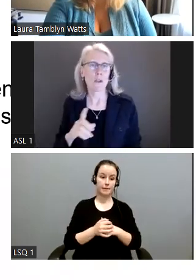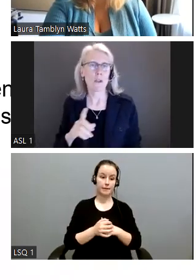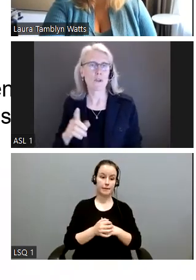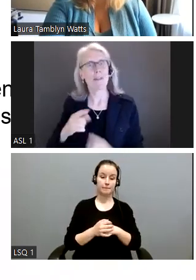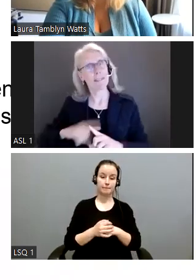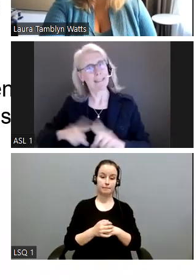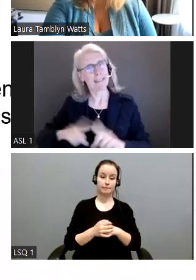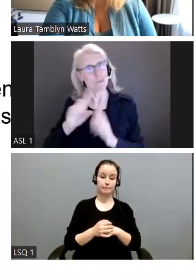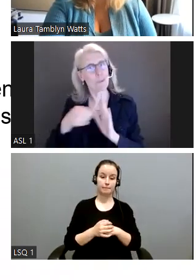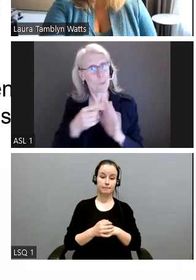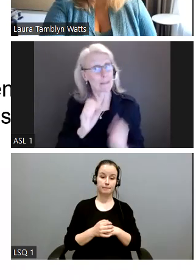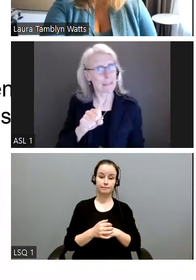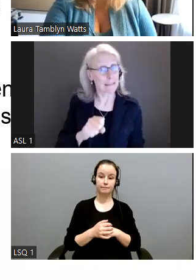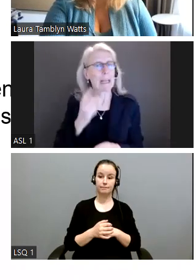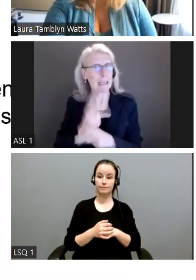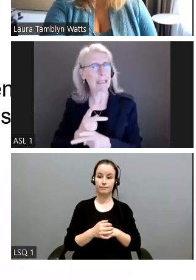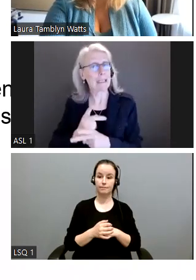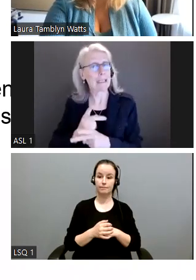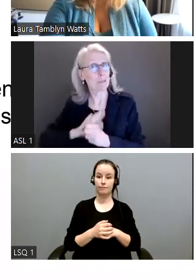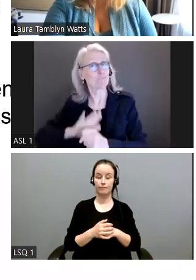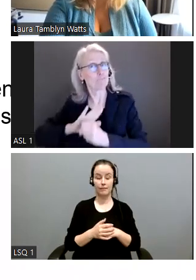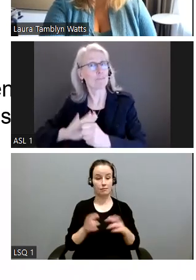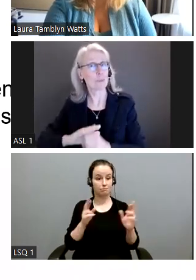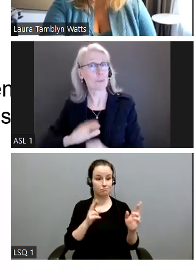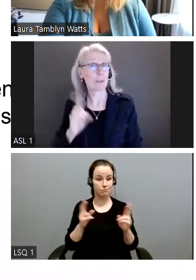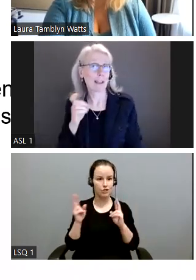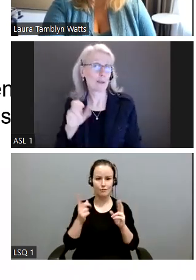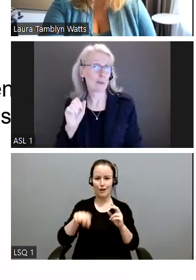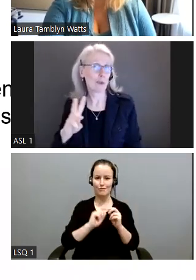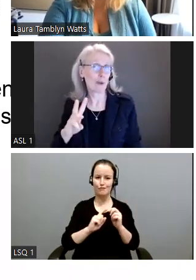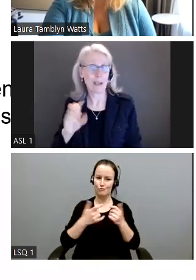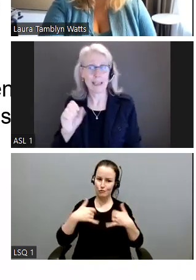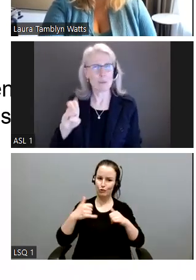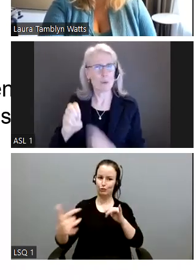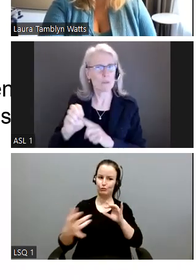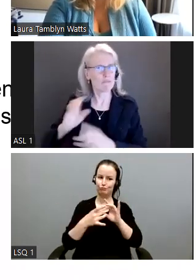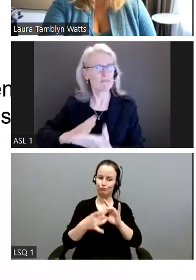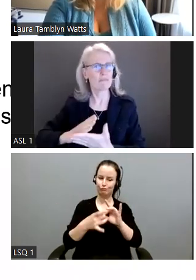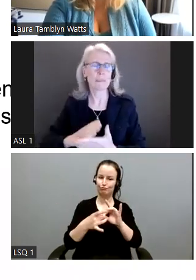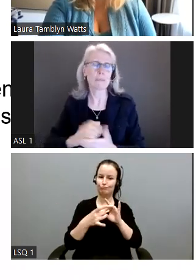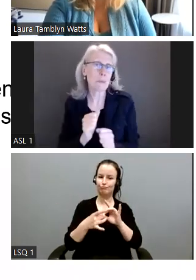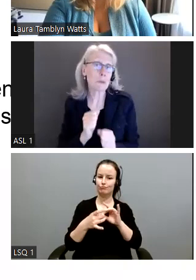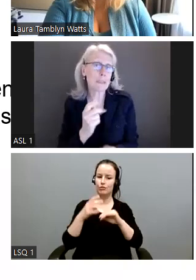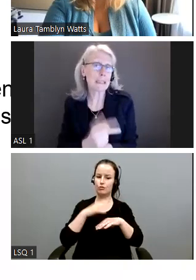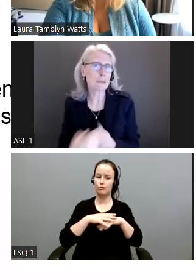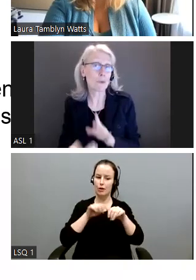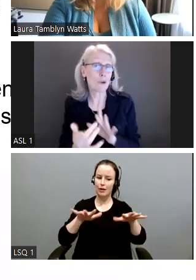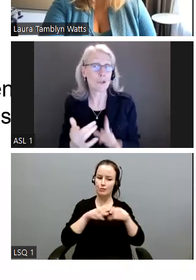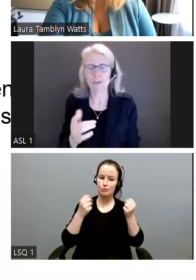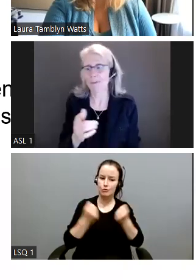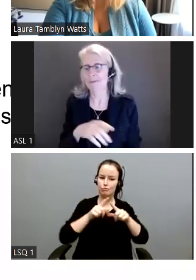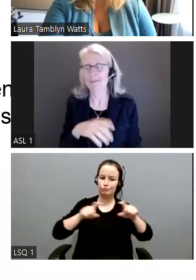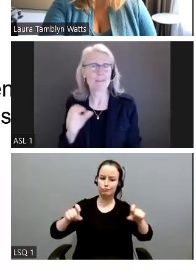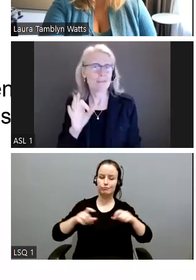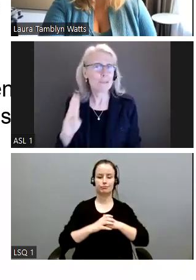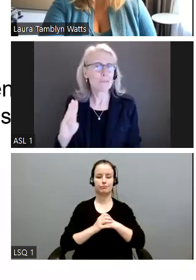I hope you'll all stay connected with me through social media. And thank you so much to all the people I've been able